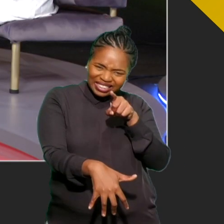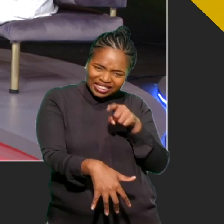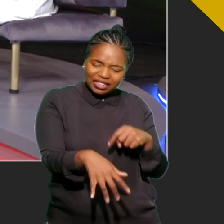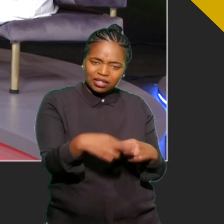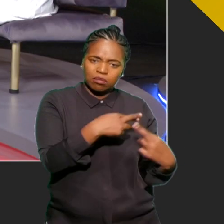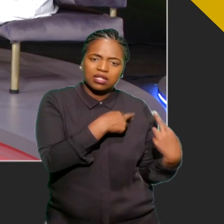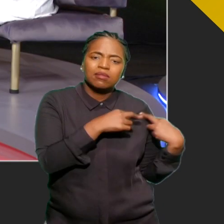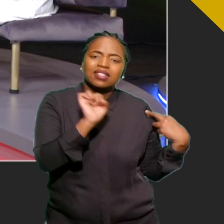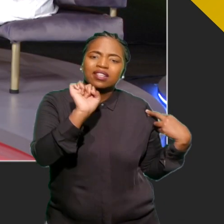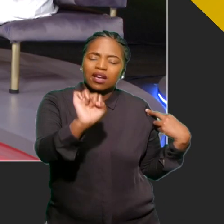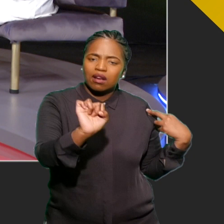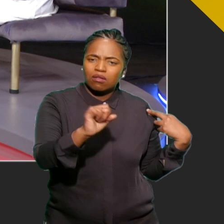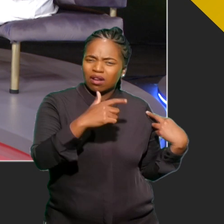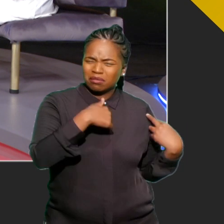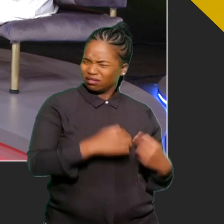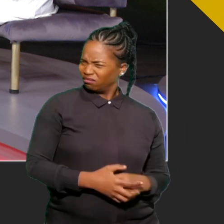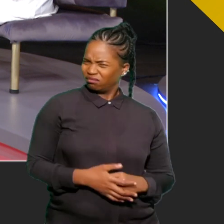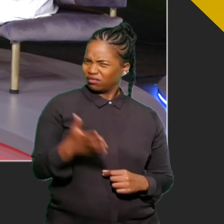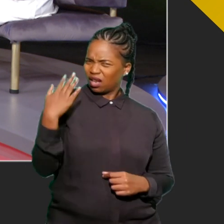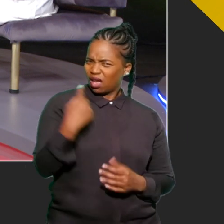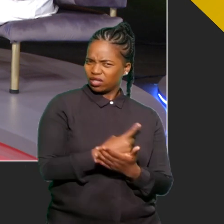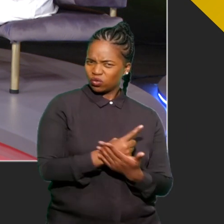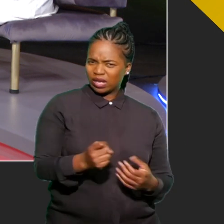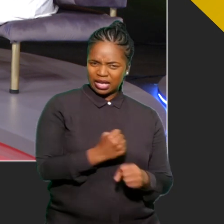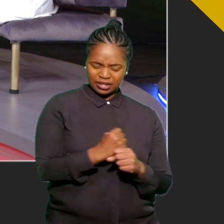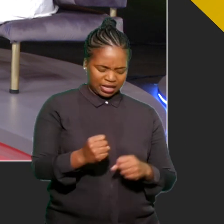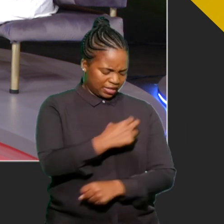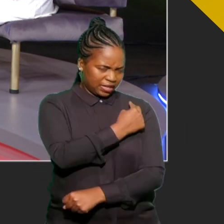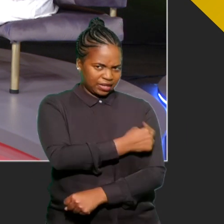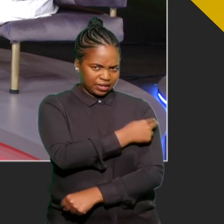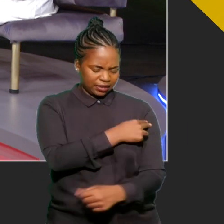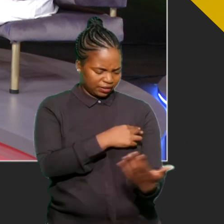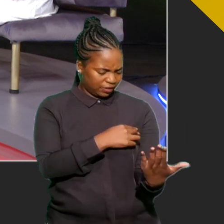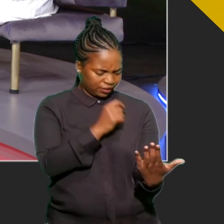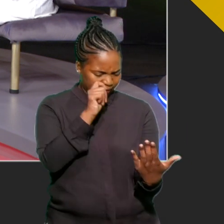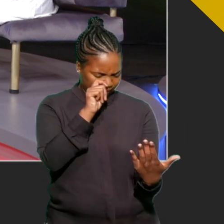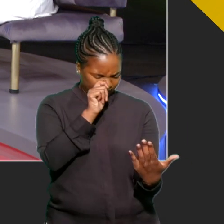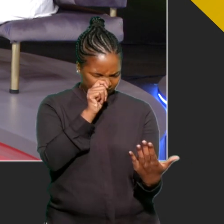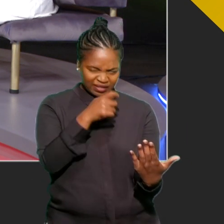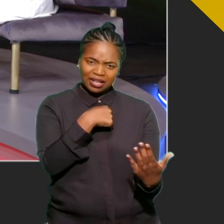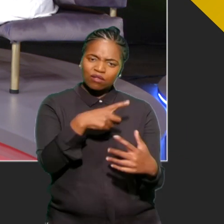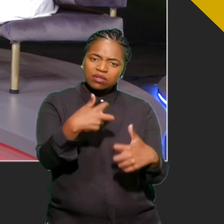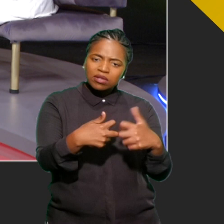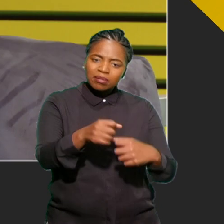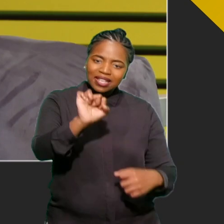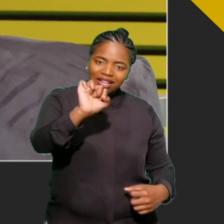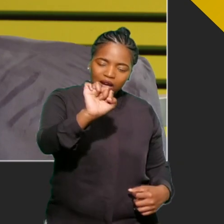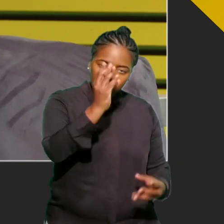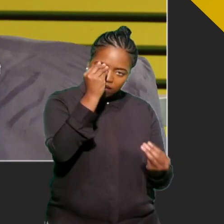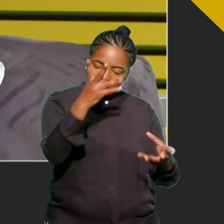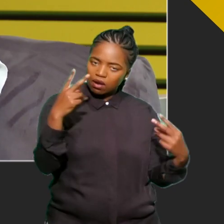get a man, I'm young at clinic last weekend, they were looting in A12, and I'm young. You know, it's your responsibility to inform the